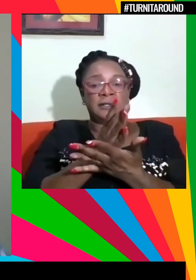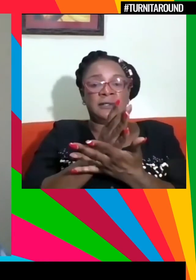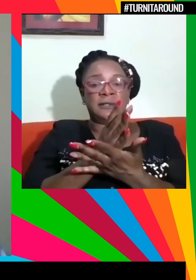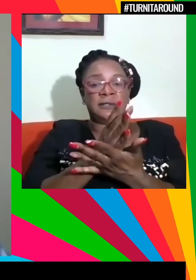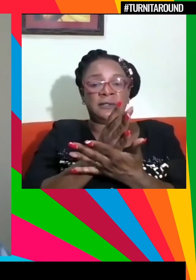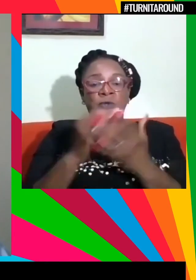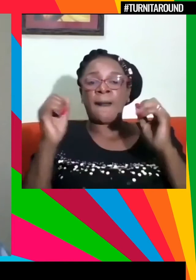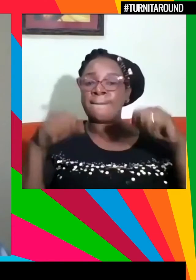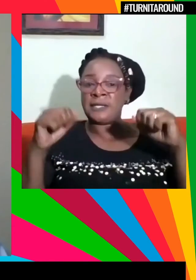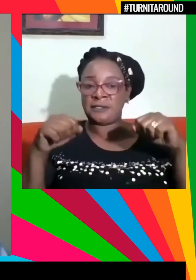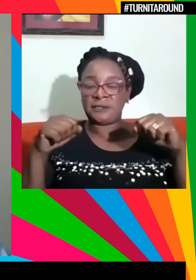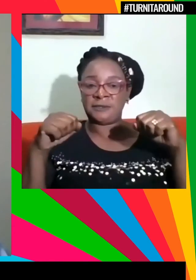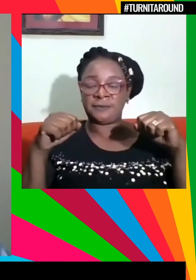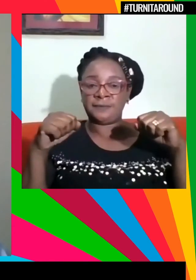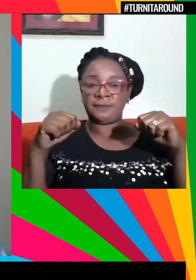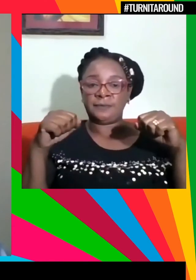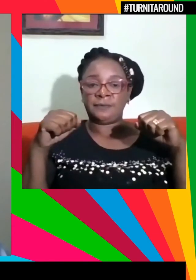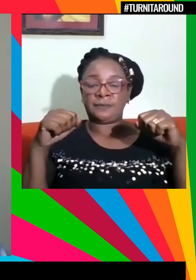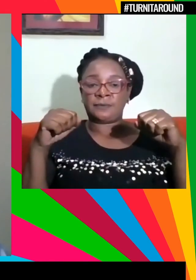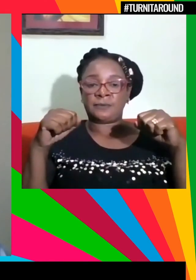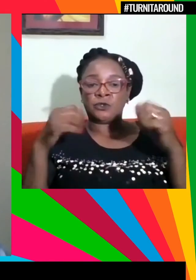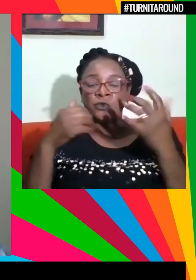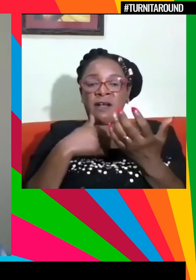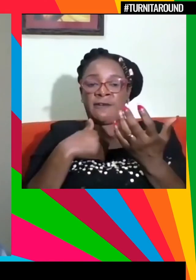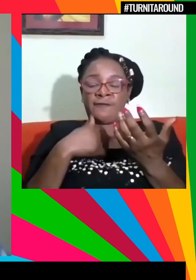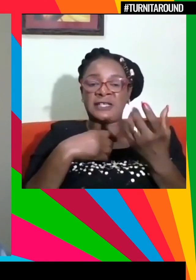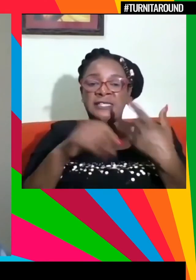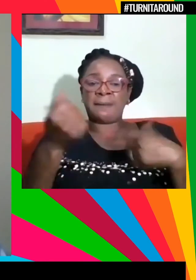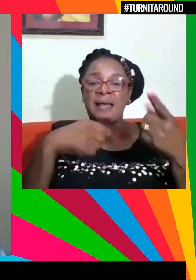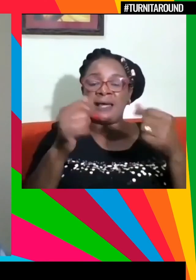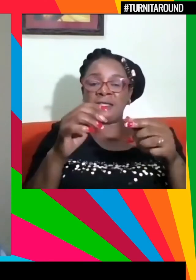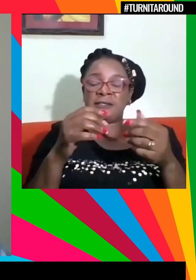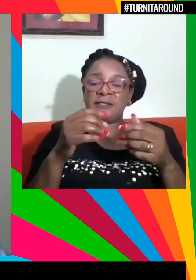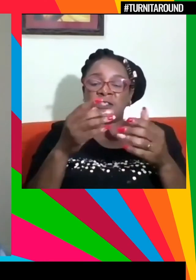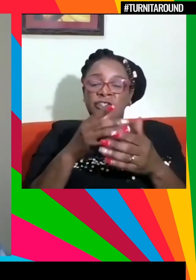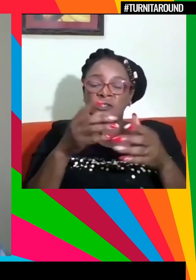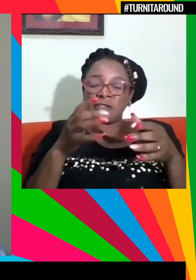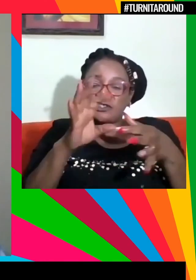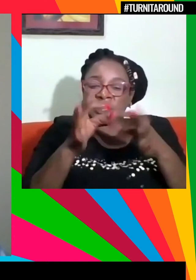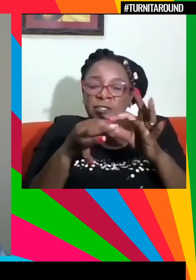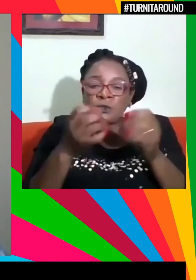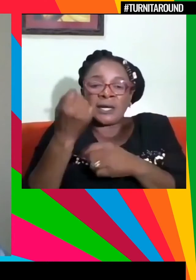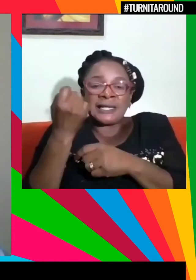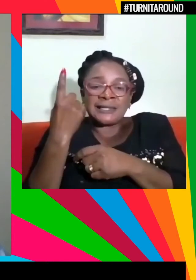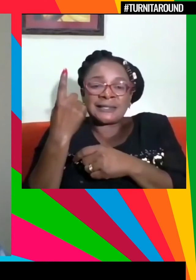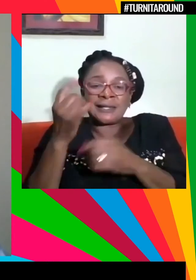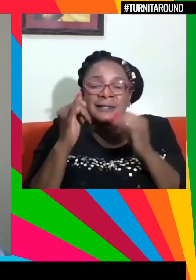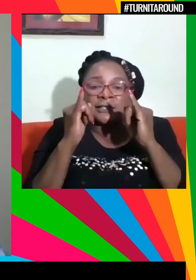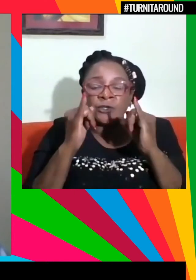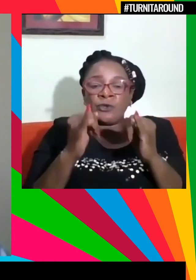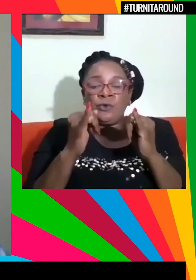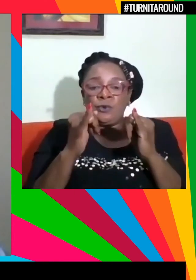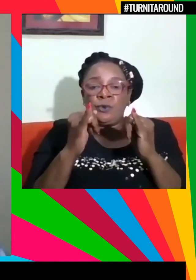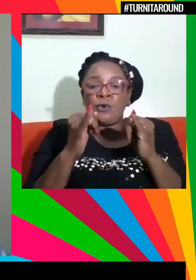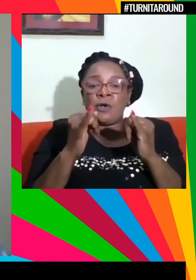ability to lock in supply chains, to understand those supply chains, the nuances that come with